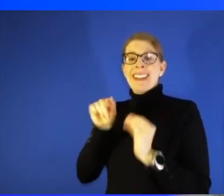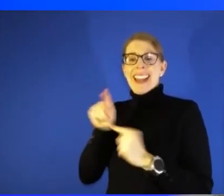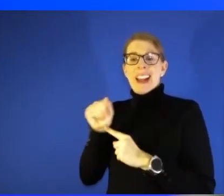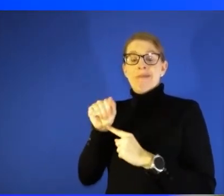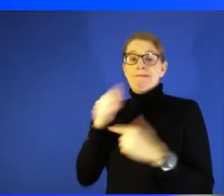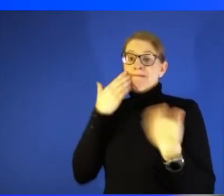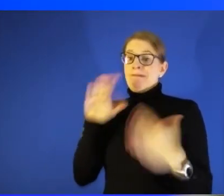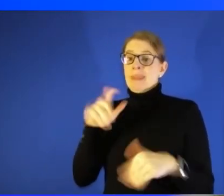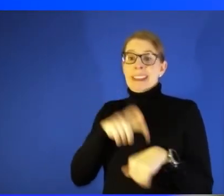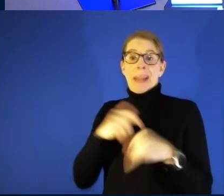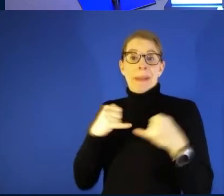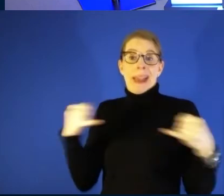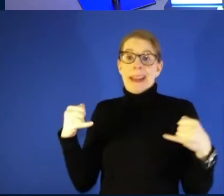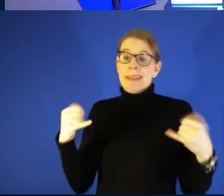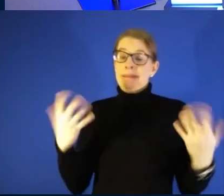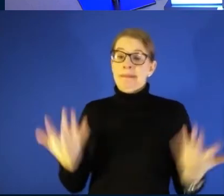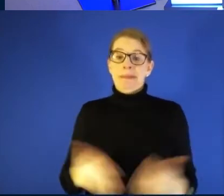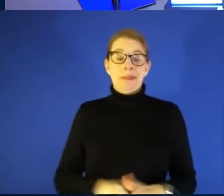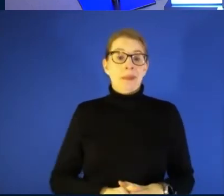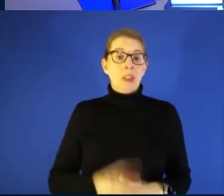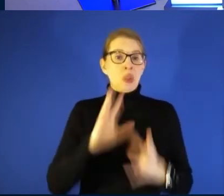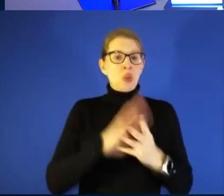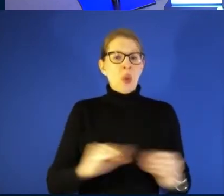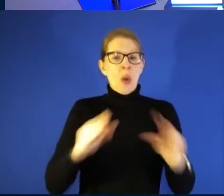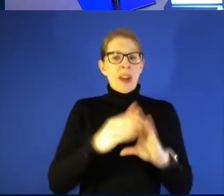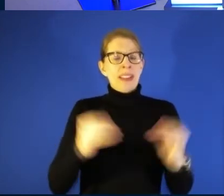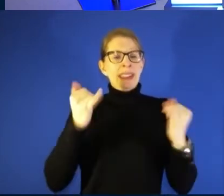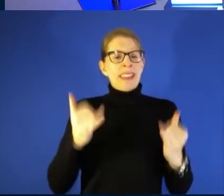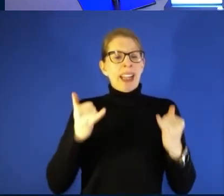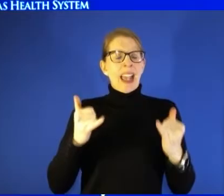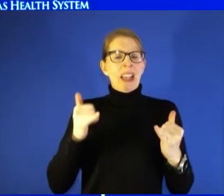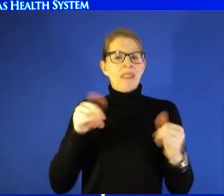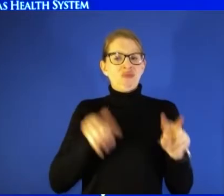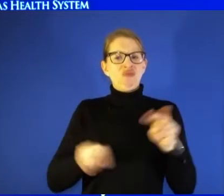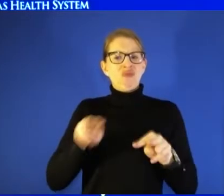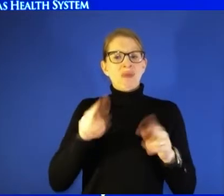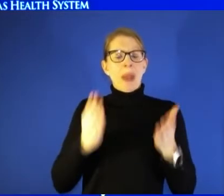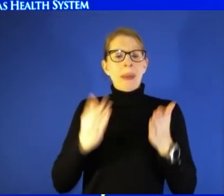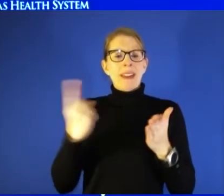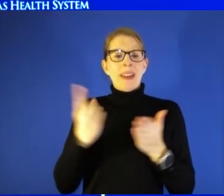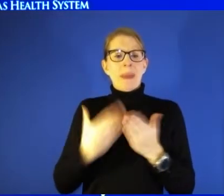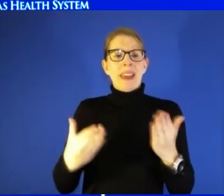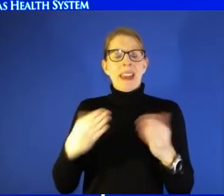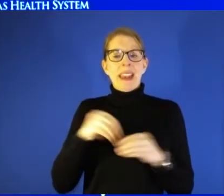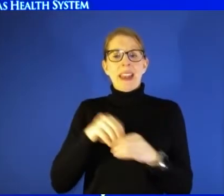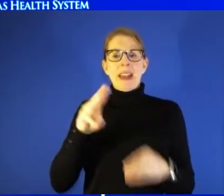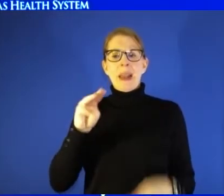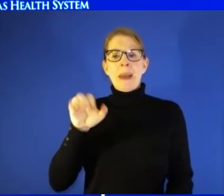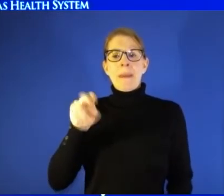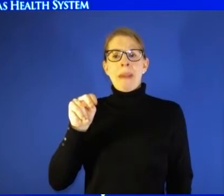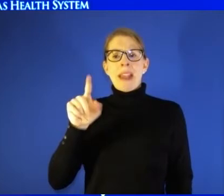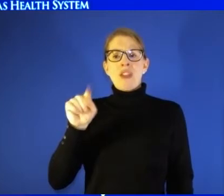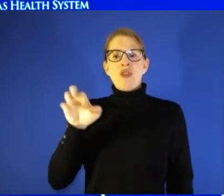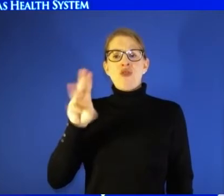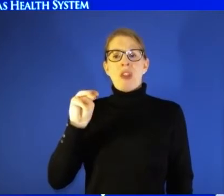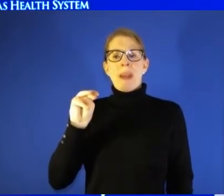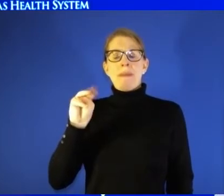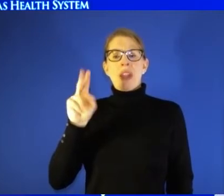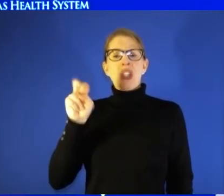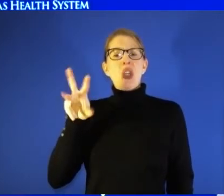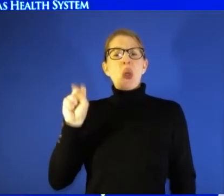when that would. I saw a story today. There might be something in the mainstream news outlets about that. I